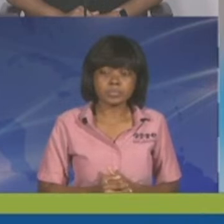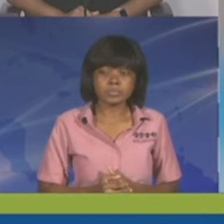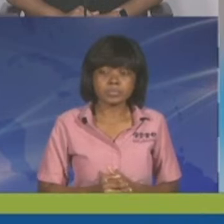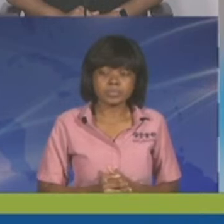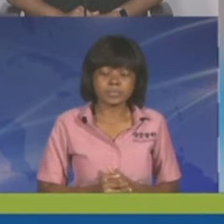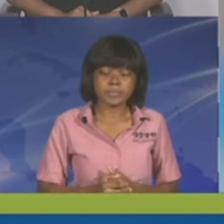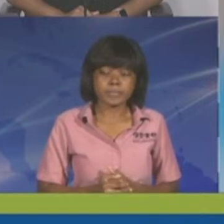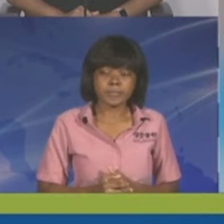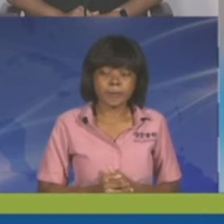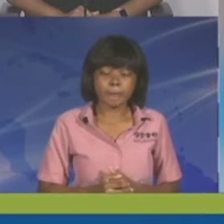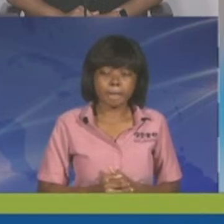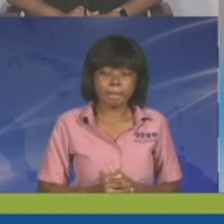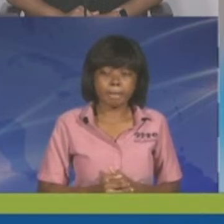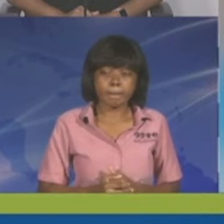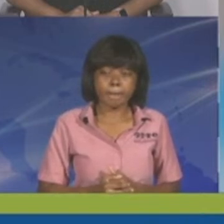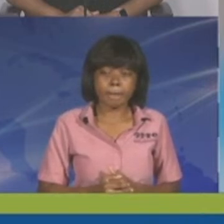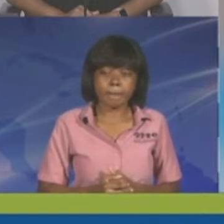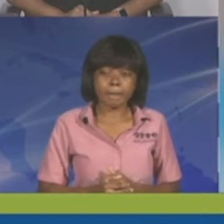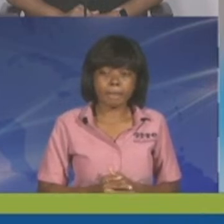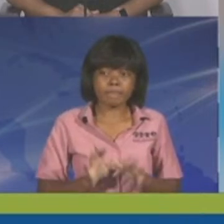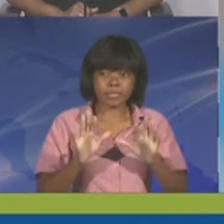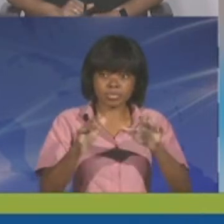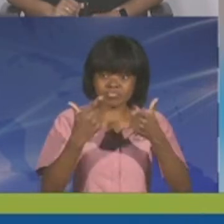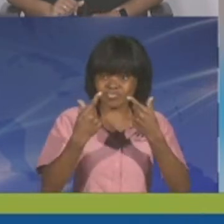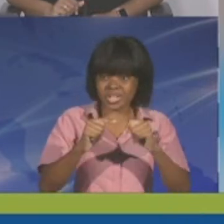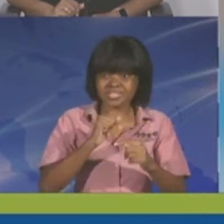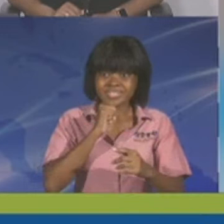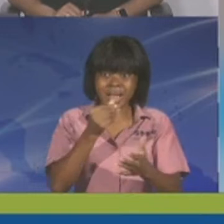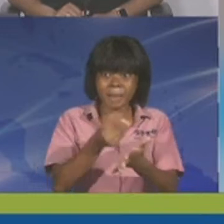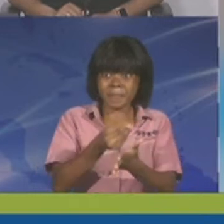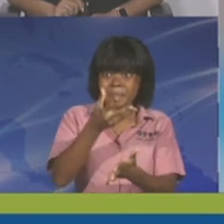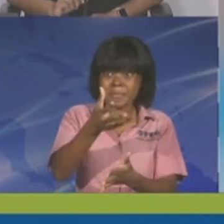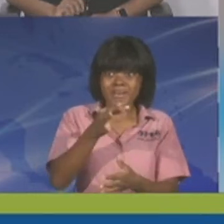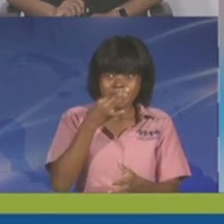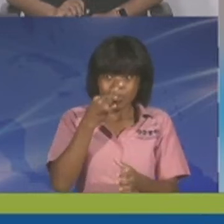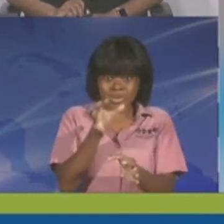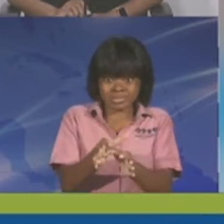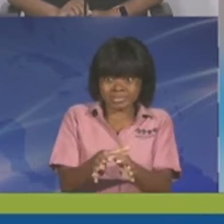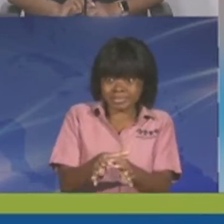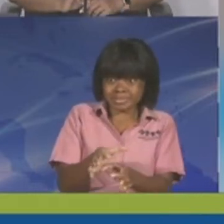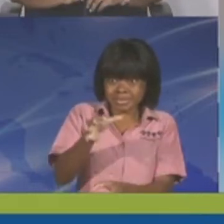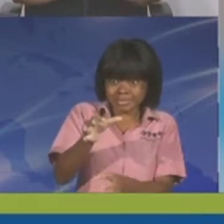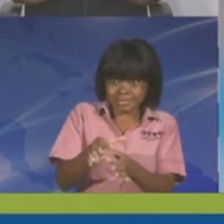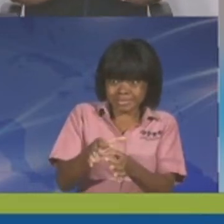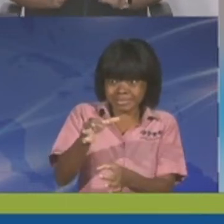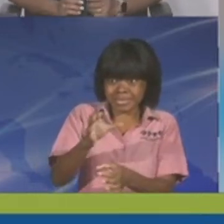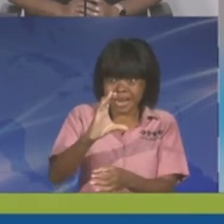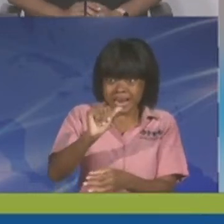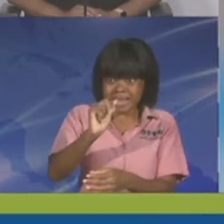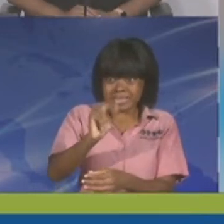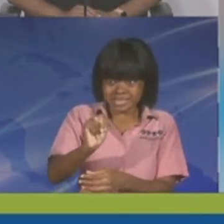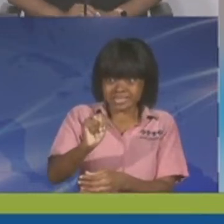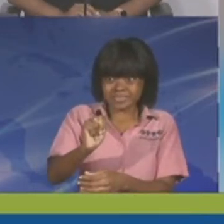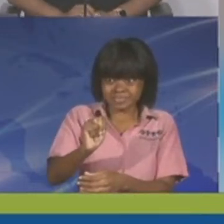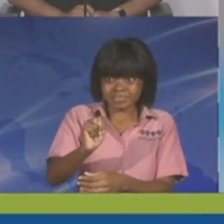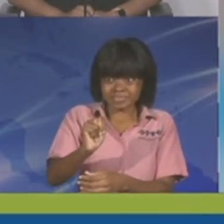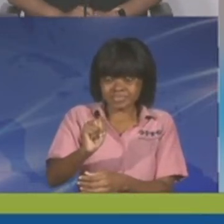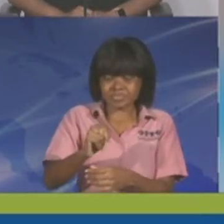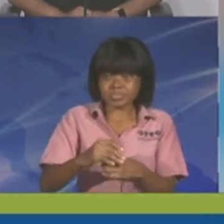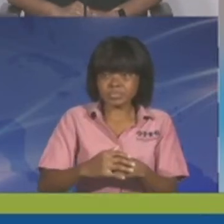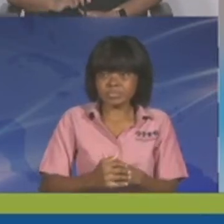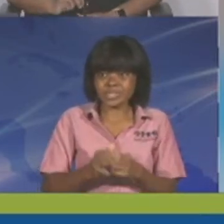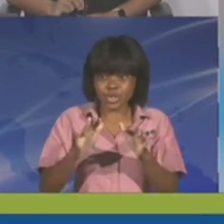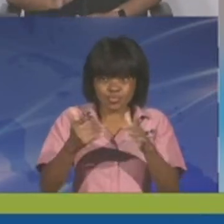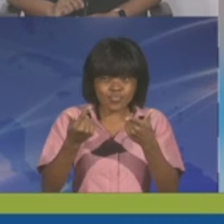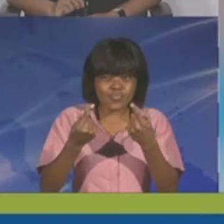Reduce or avoid processed and packaged food. So that's something that I mentioned earlier, and that is something, even if you forget everything that might have been said